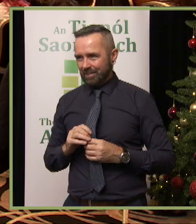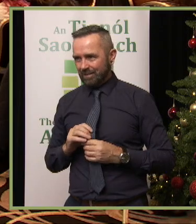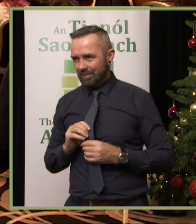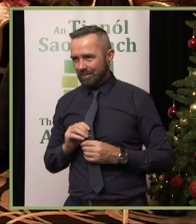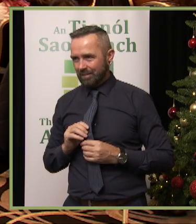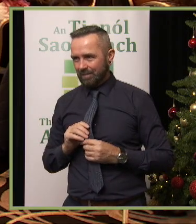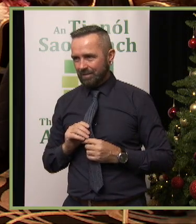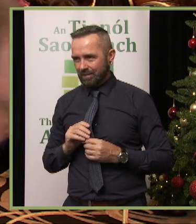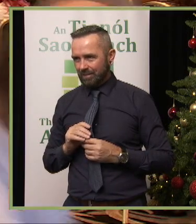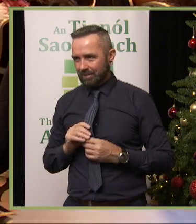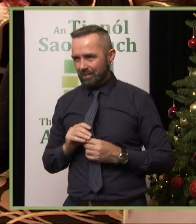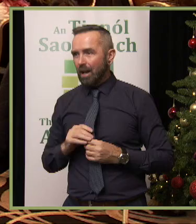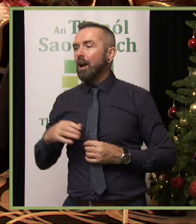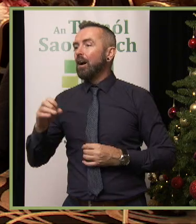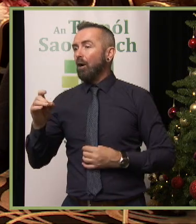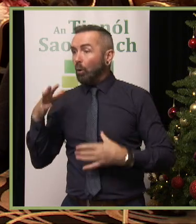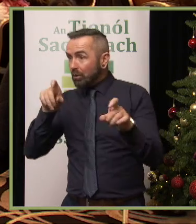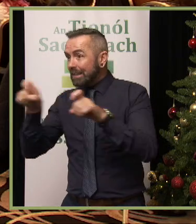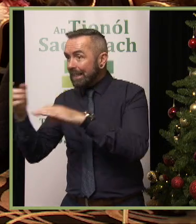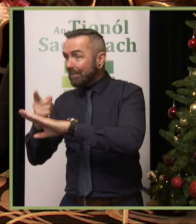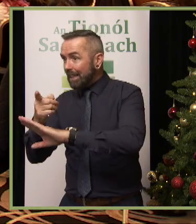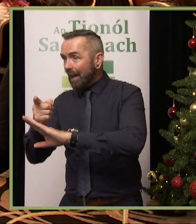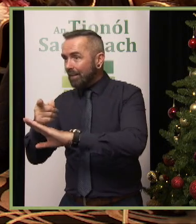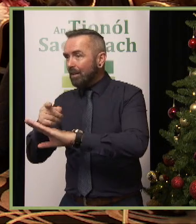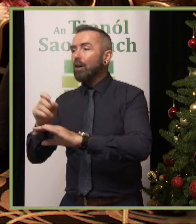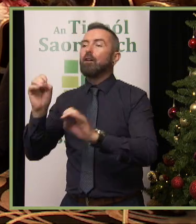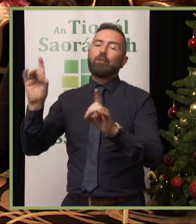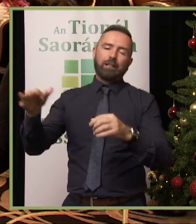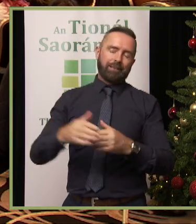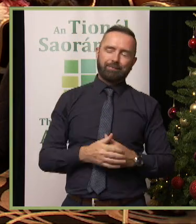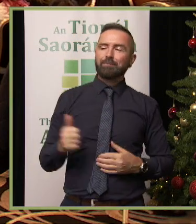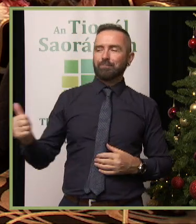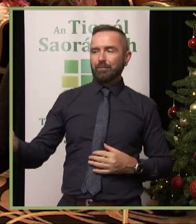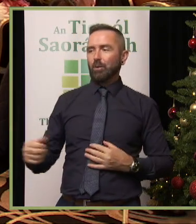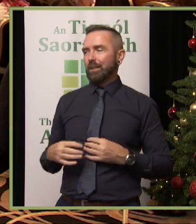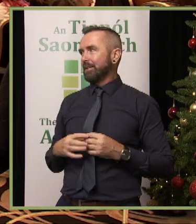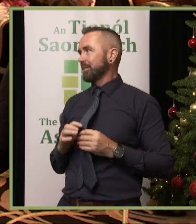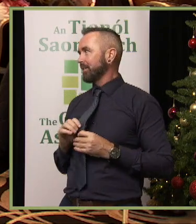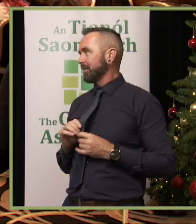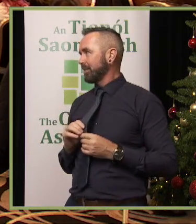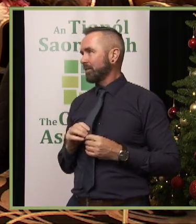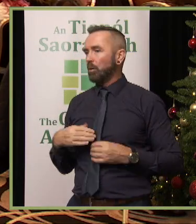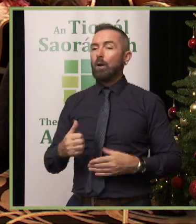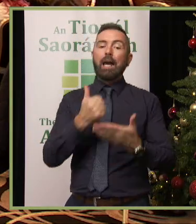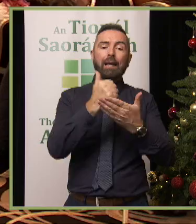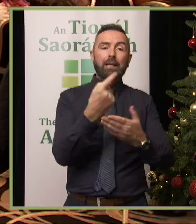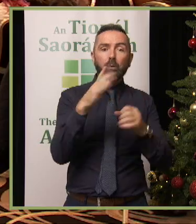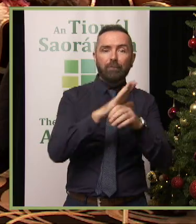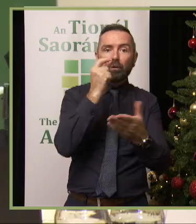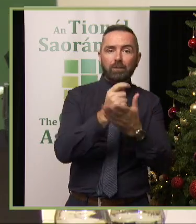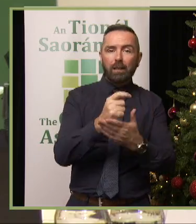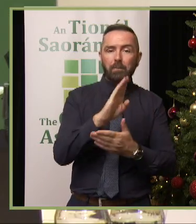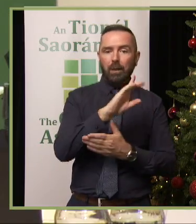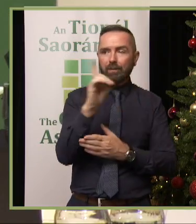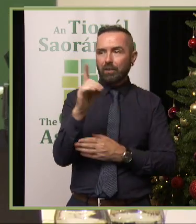And coast, okay. So, we'll take a vote on this one. First of all, at least one full-time dedicated biodiversity officer.